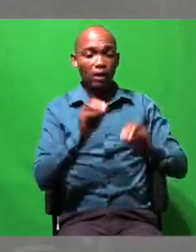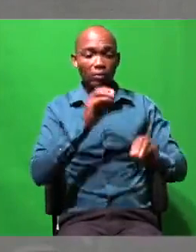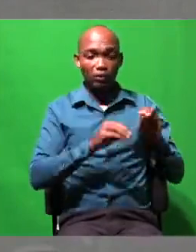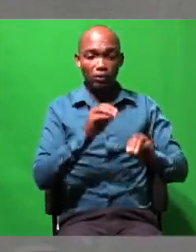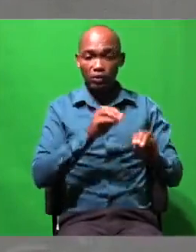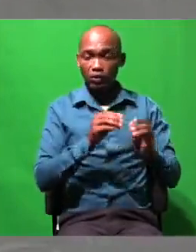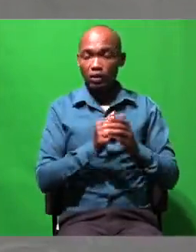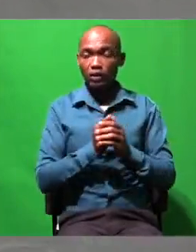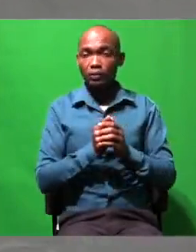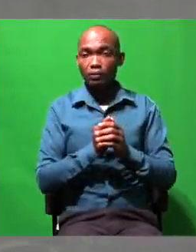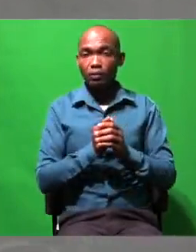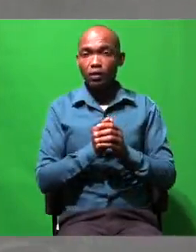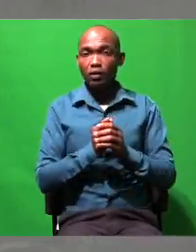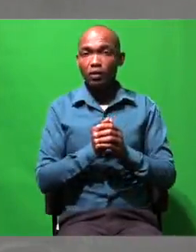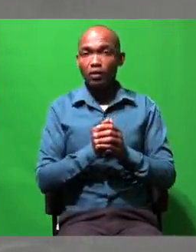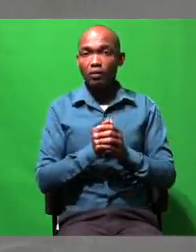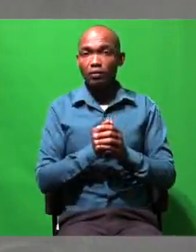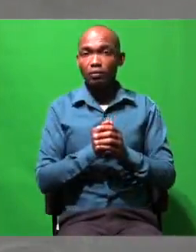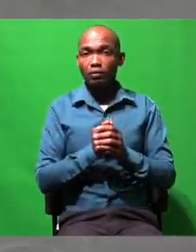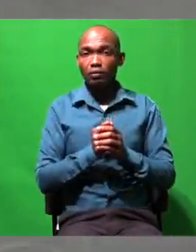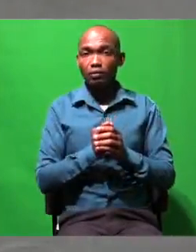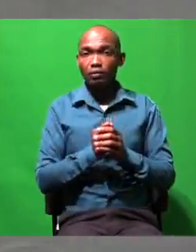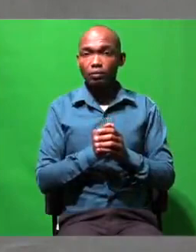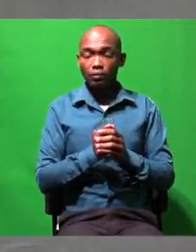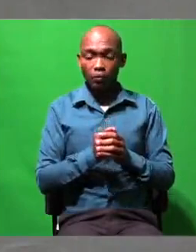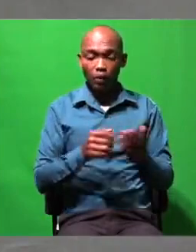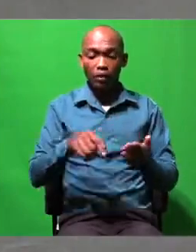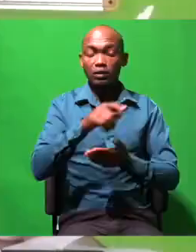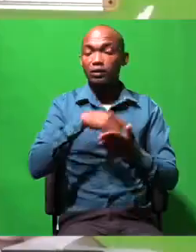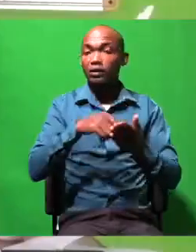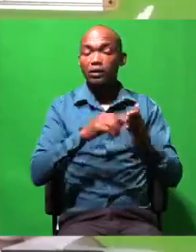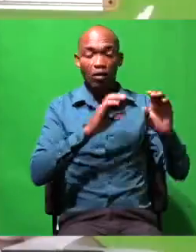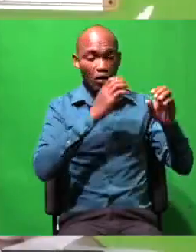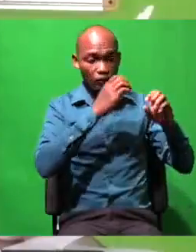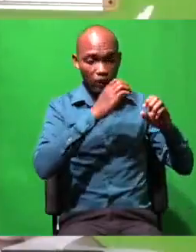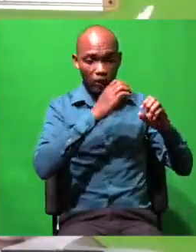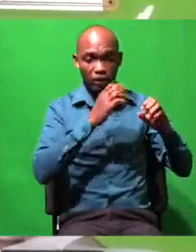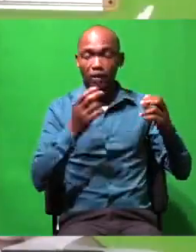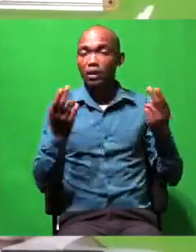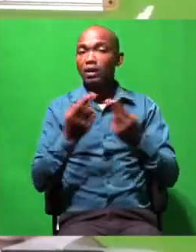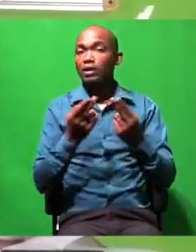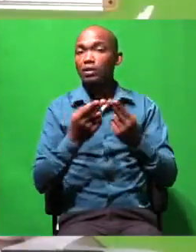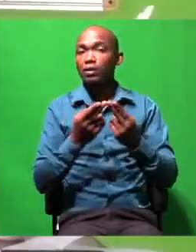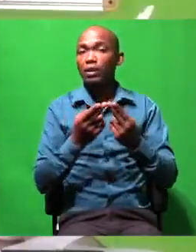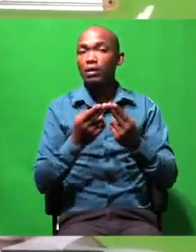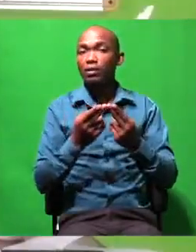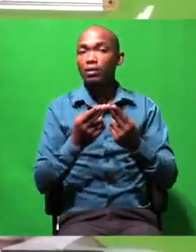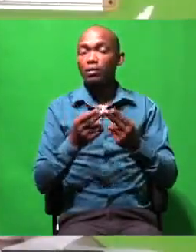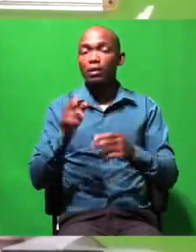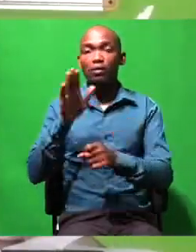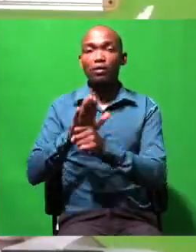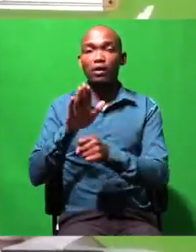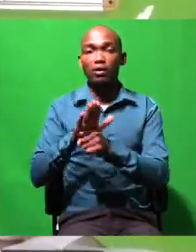chemistry as the center, as we said earlier, that chemistry is the center of sciences, and we have a